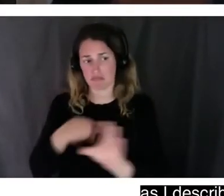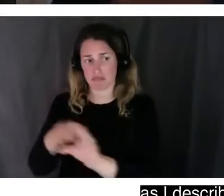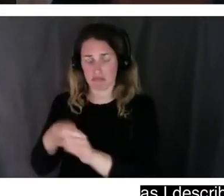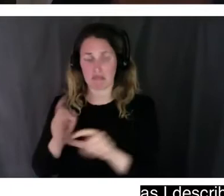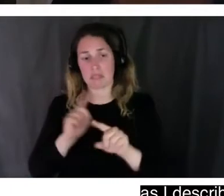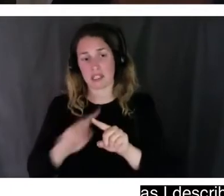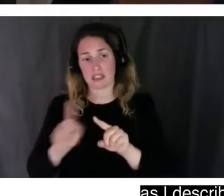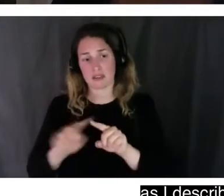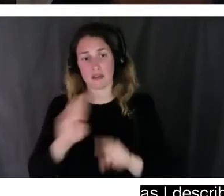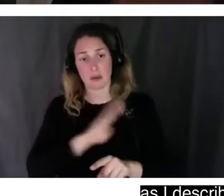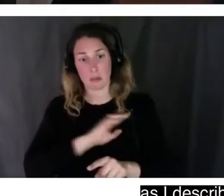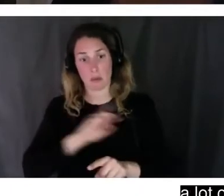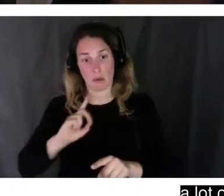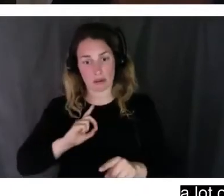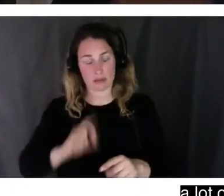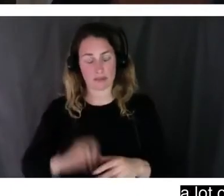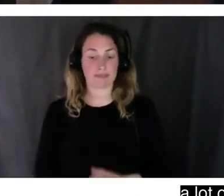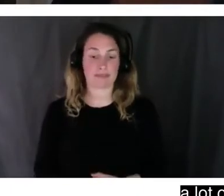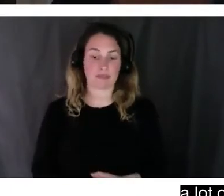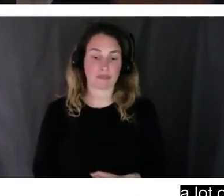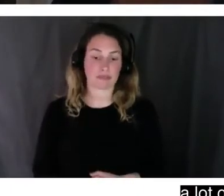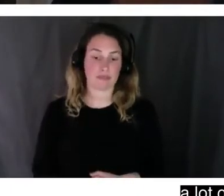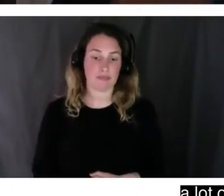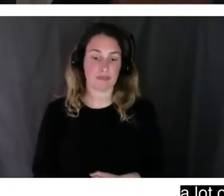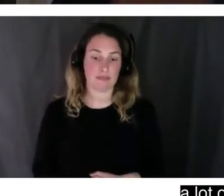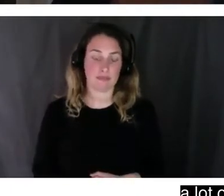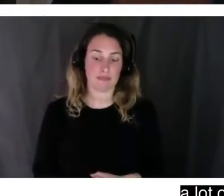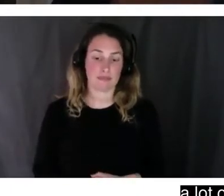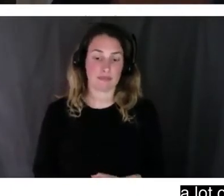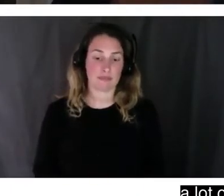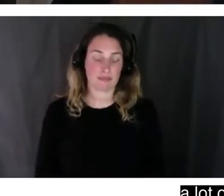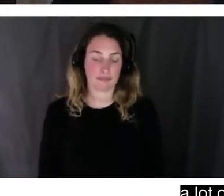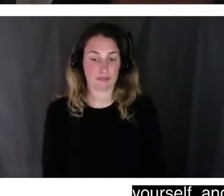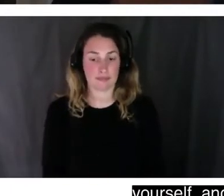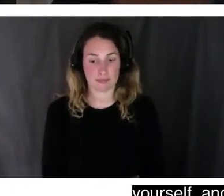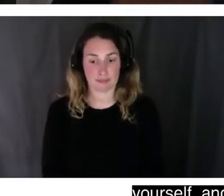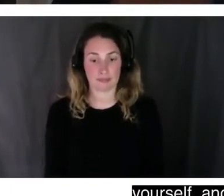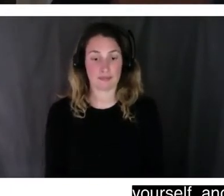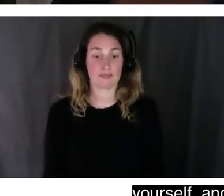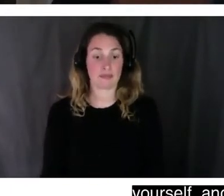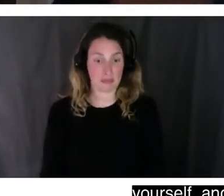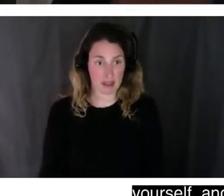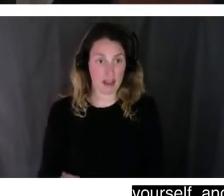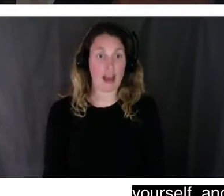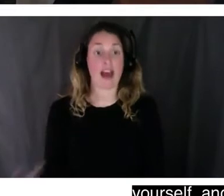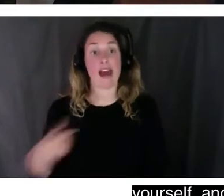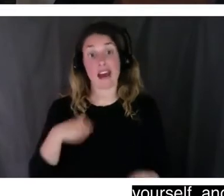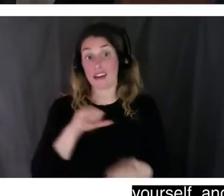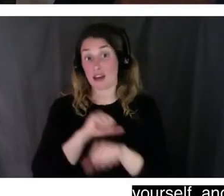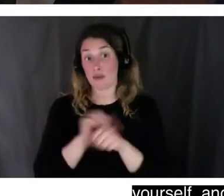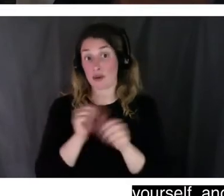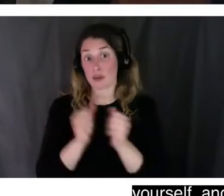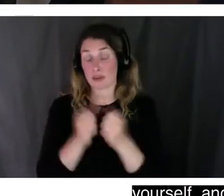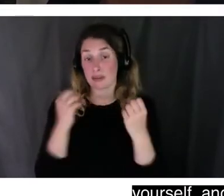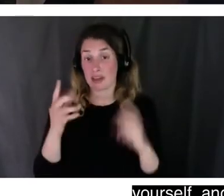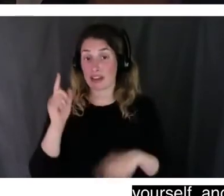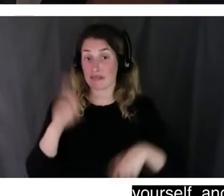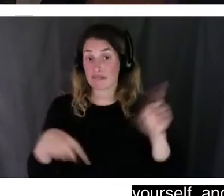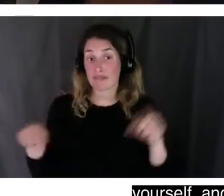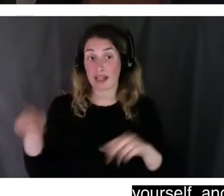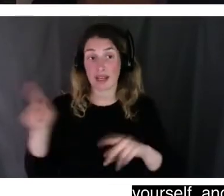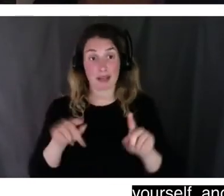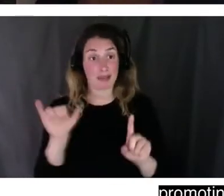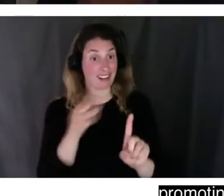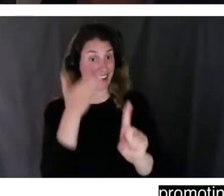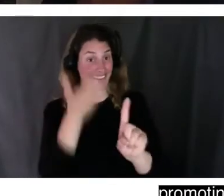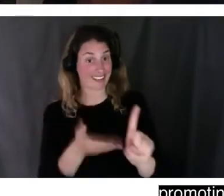and have worked with a lot of individuals like Tova, like yourself, and others who are